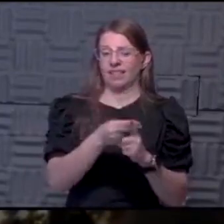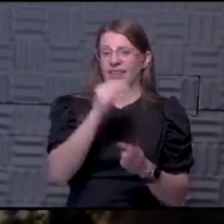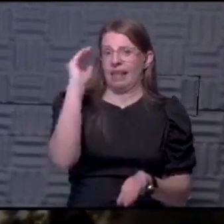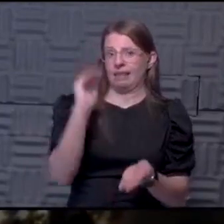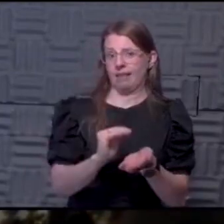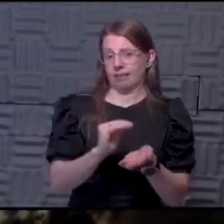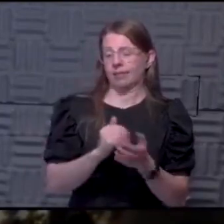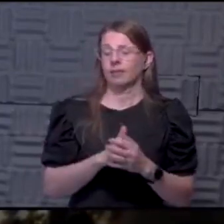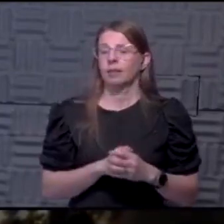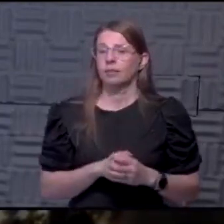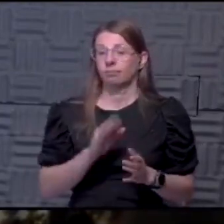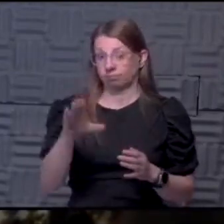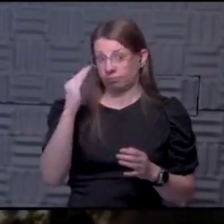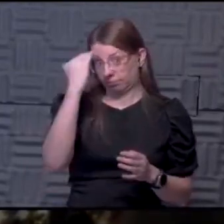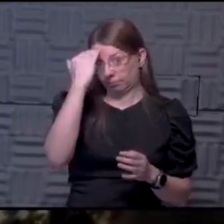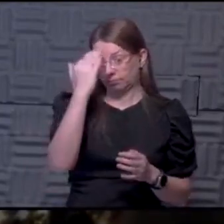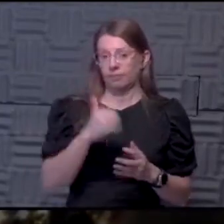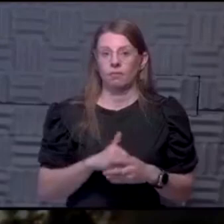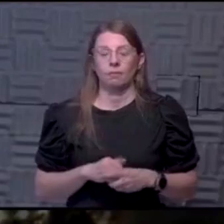them,